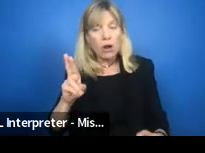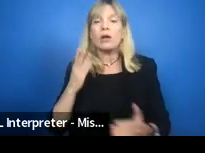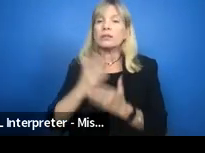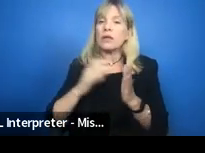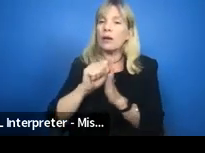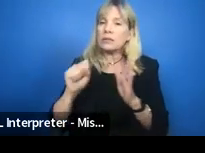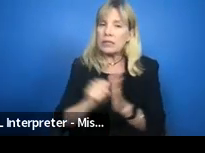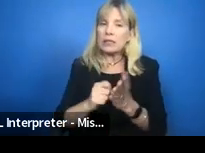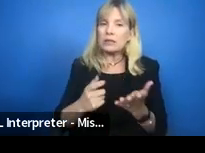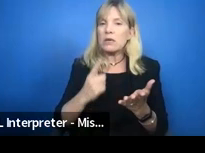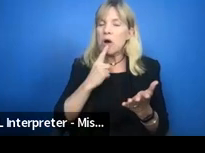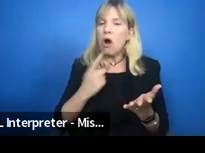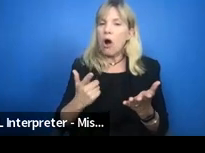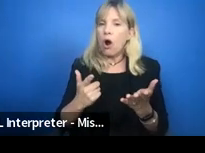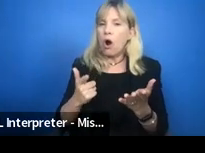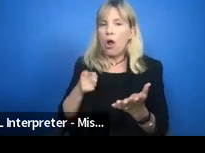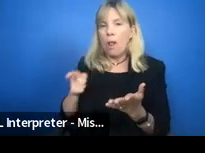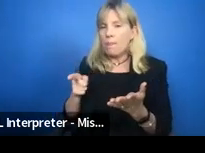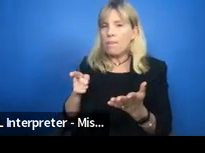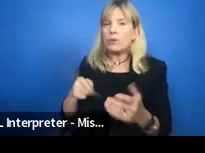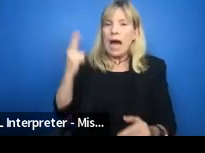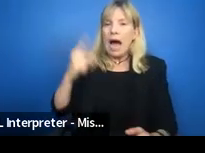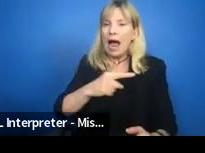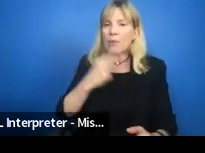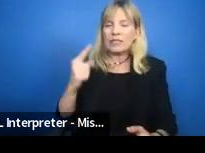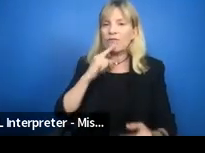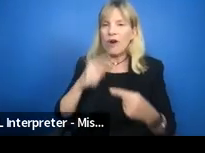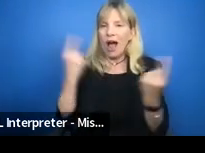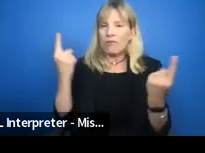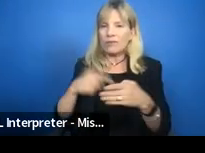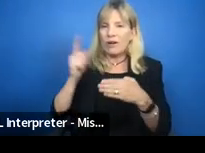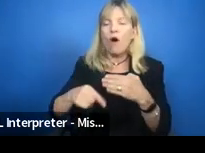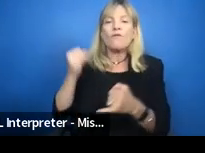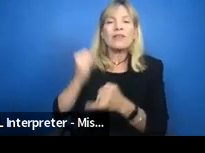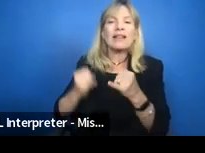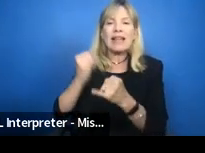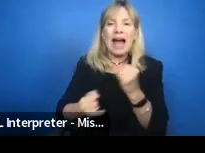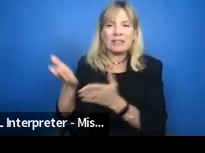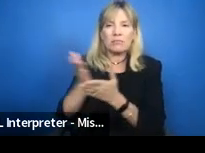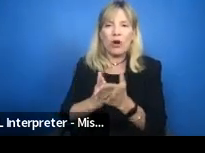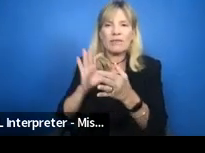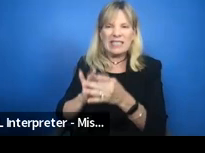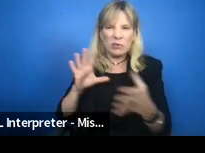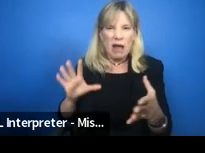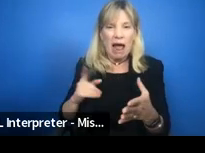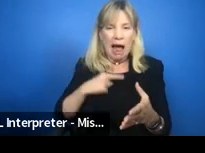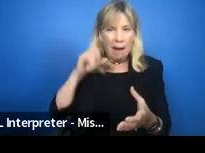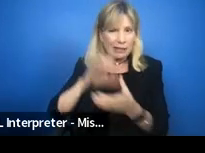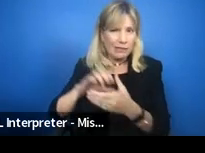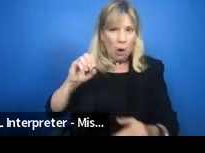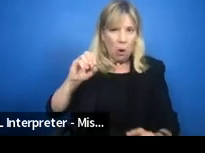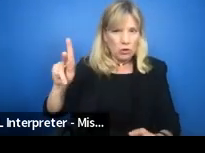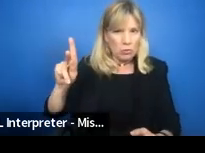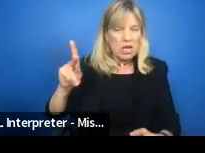states are saving those who are high risk for adverse outcomes for the last batch of disenrollments. I believe Oklahoma